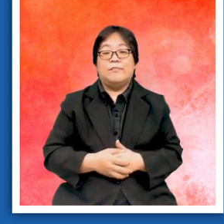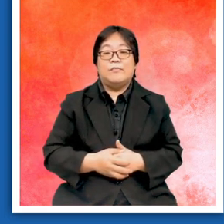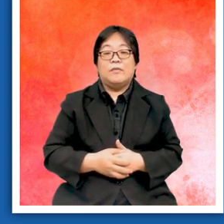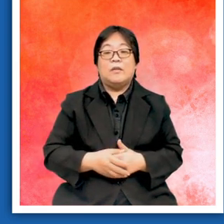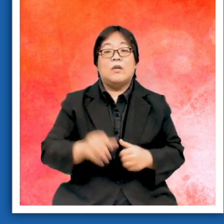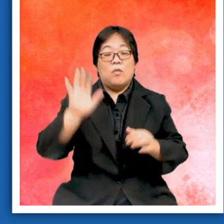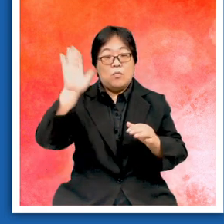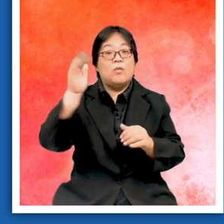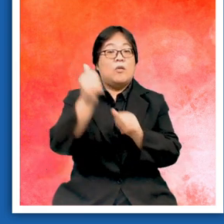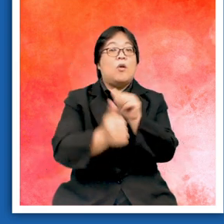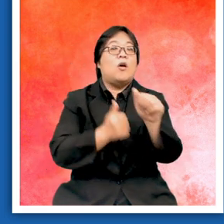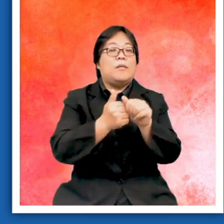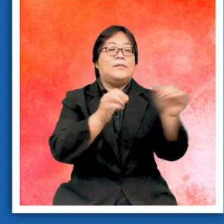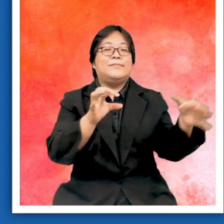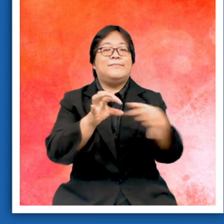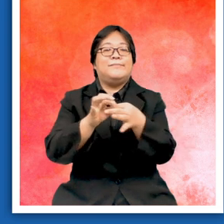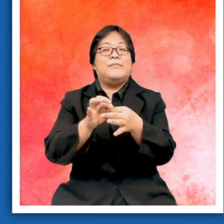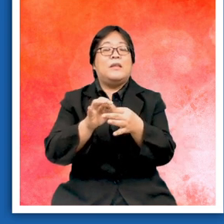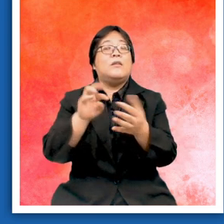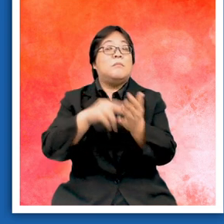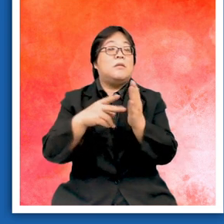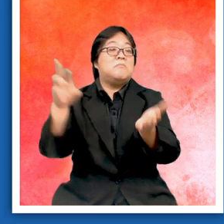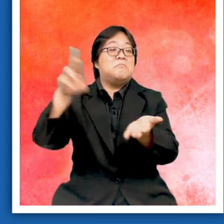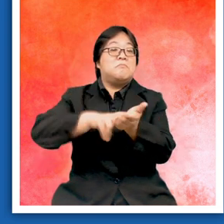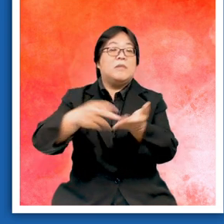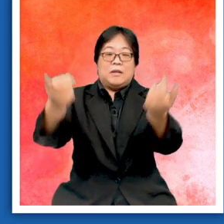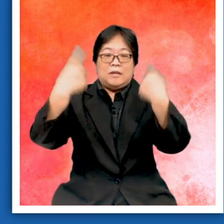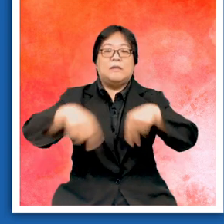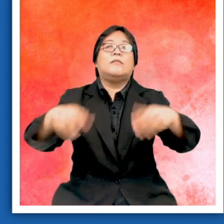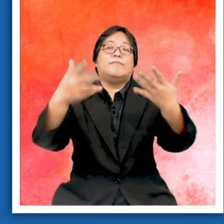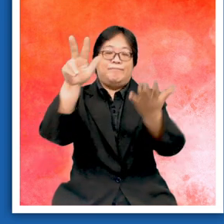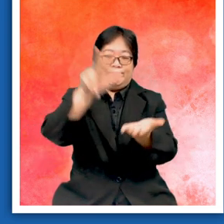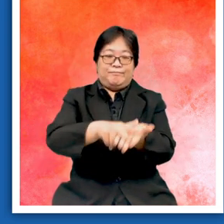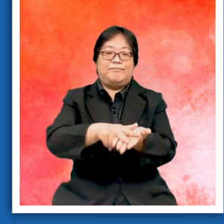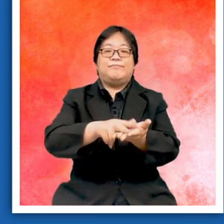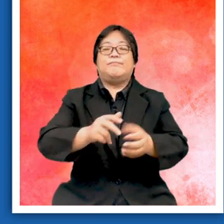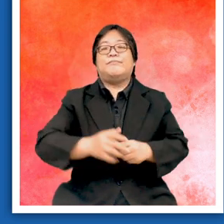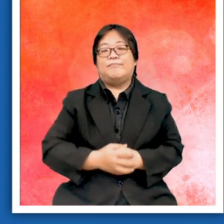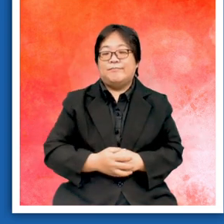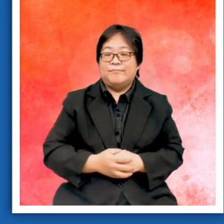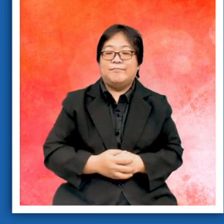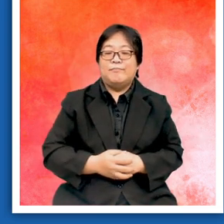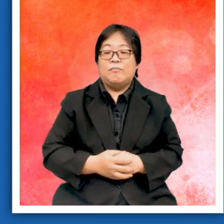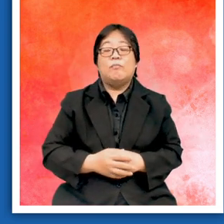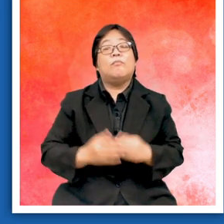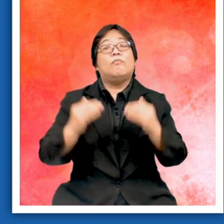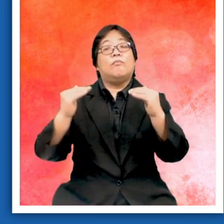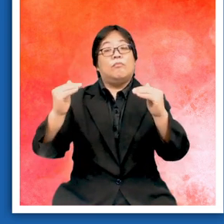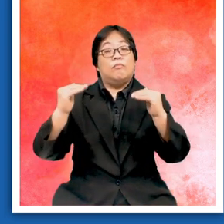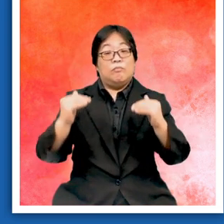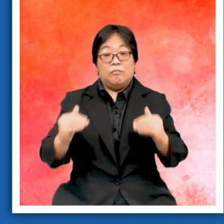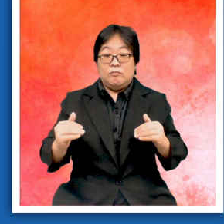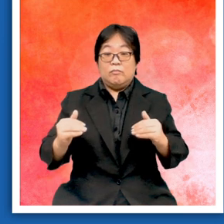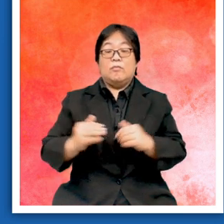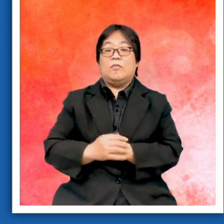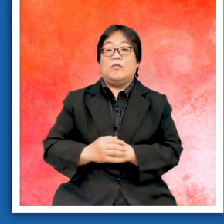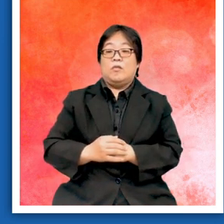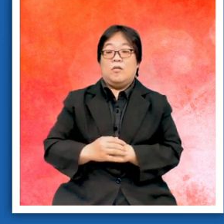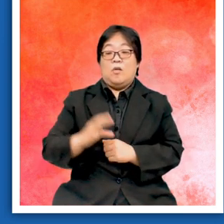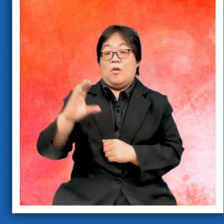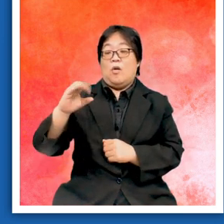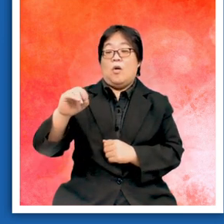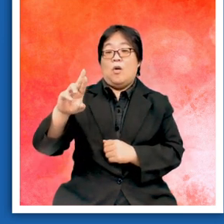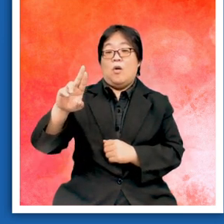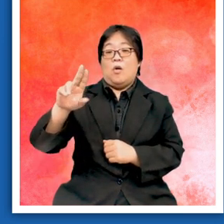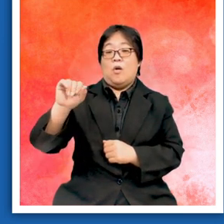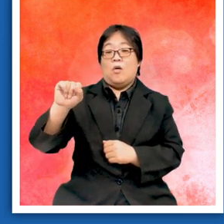automatically mark your attendance. within the course page, if